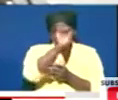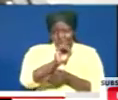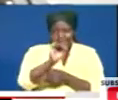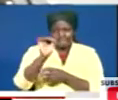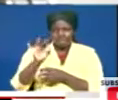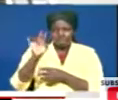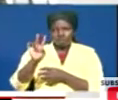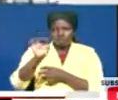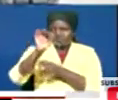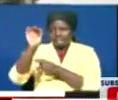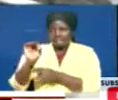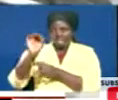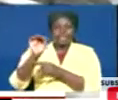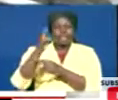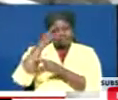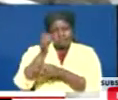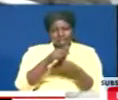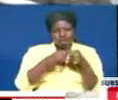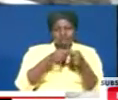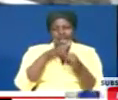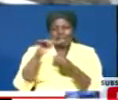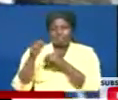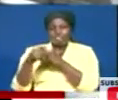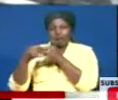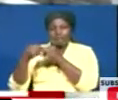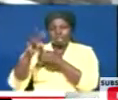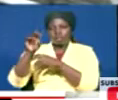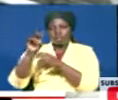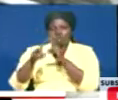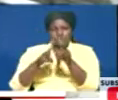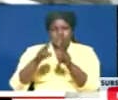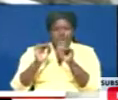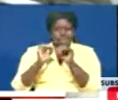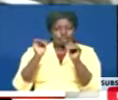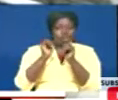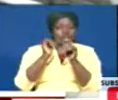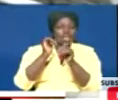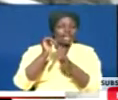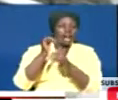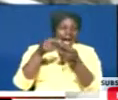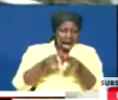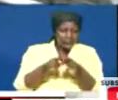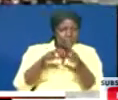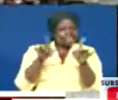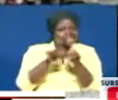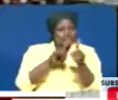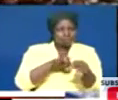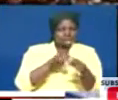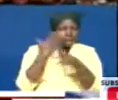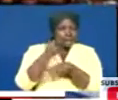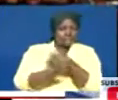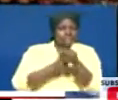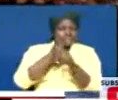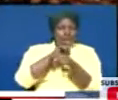respectively for the period of July and August 2022, levels that were last observed in the same period last year when